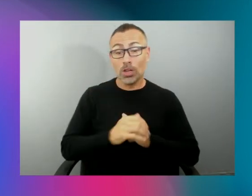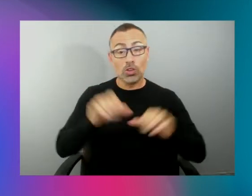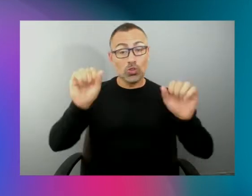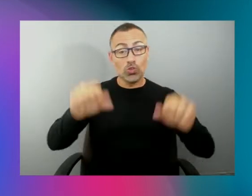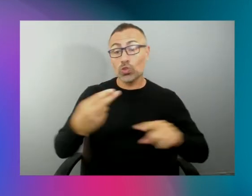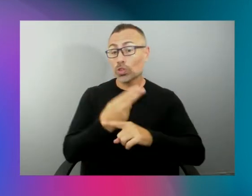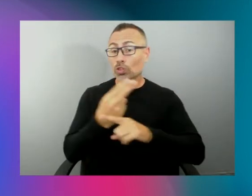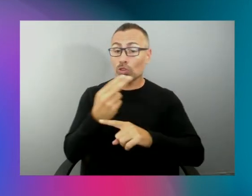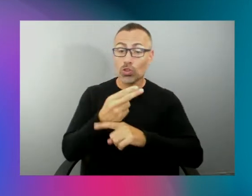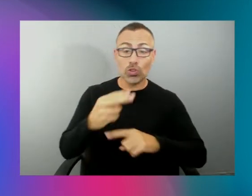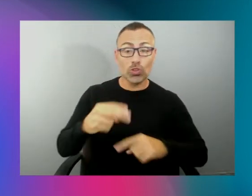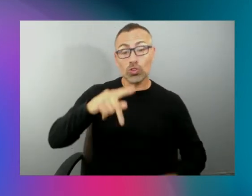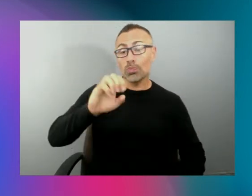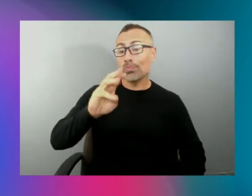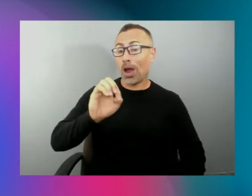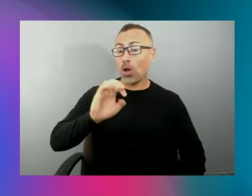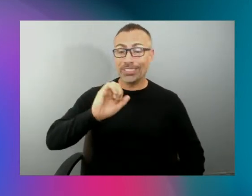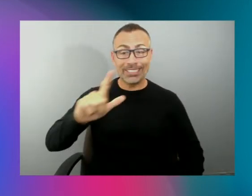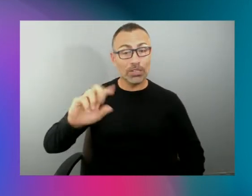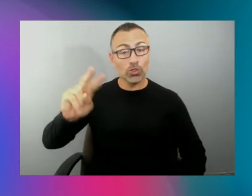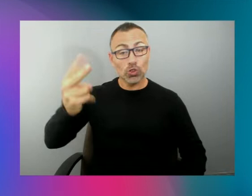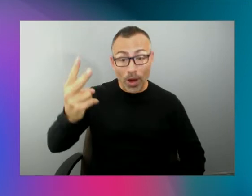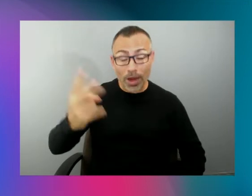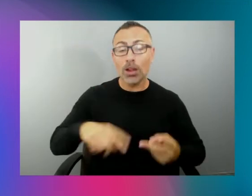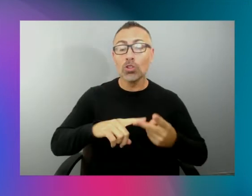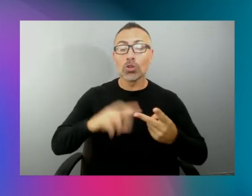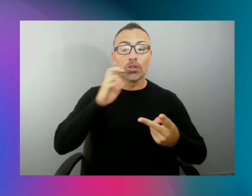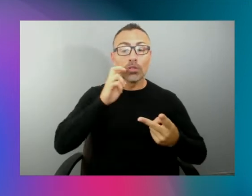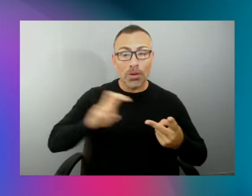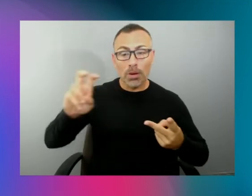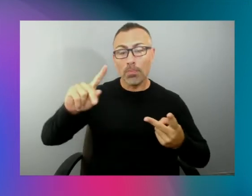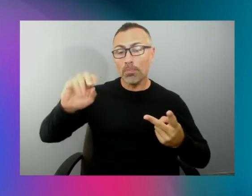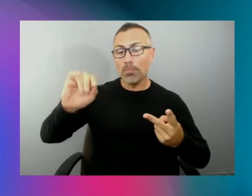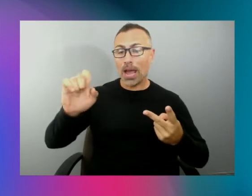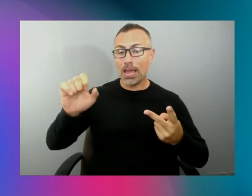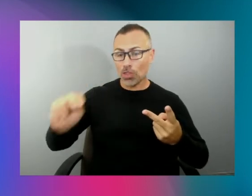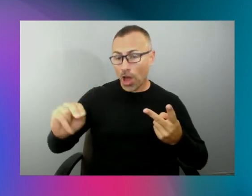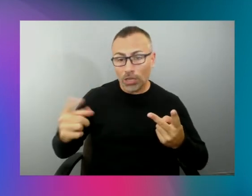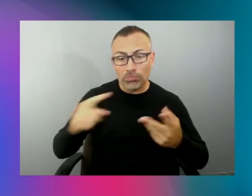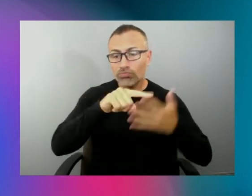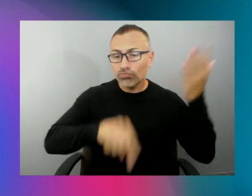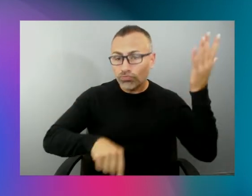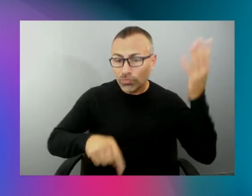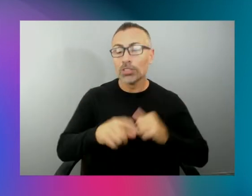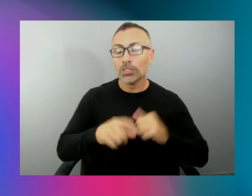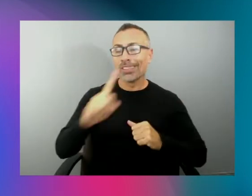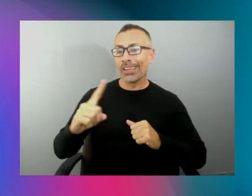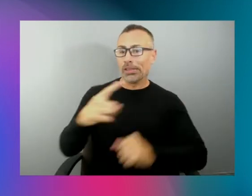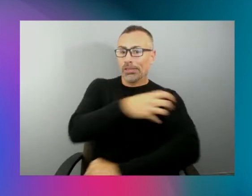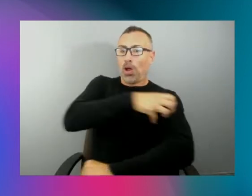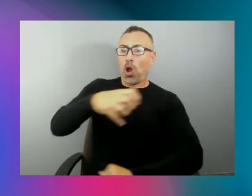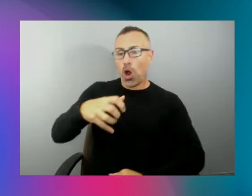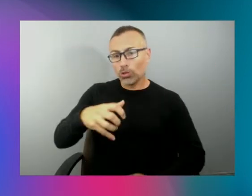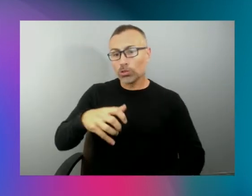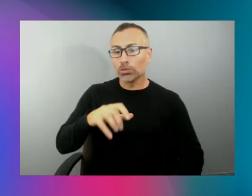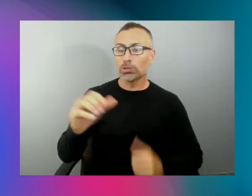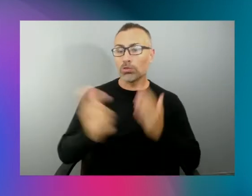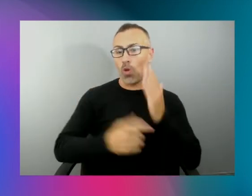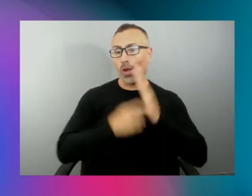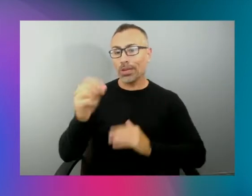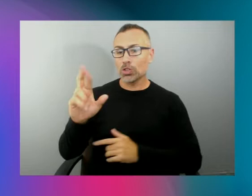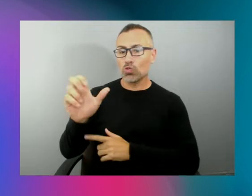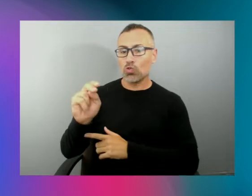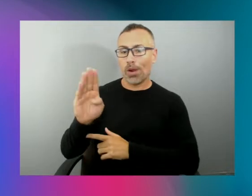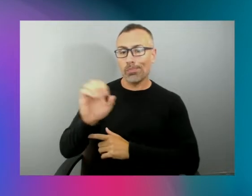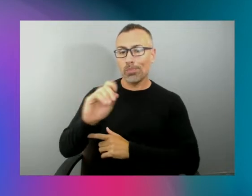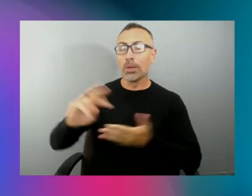the Python, whatever, right? So that is the power of automation, basically runbook, where you can write your own thing.